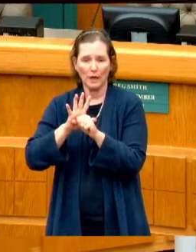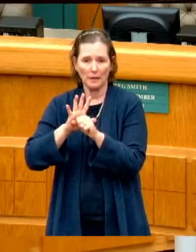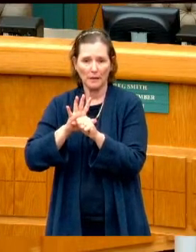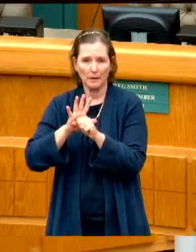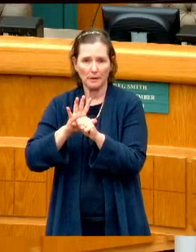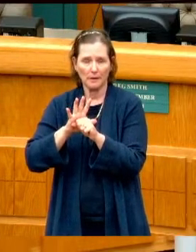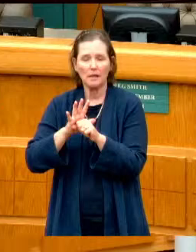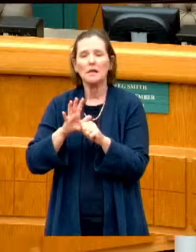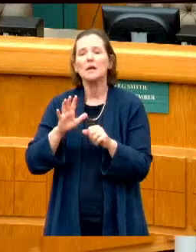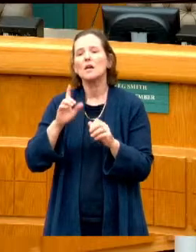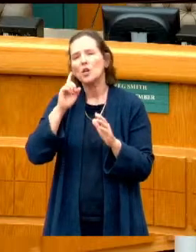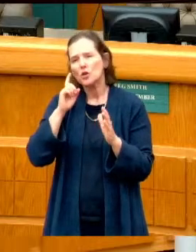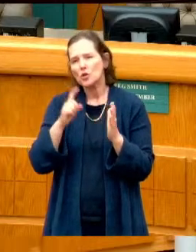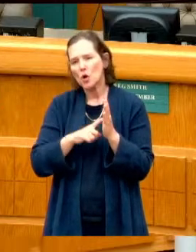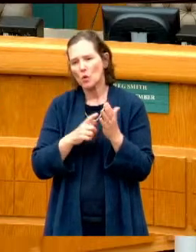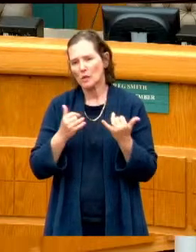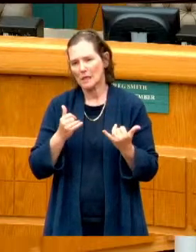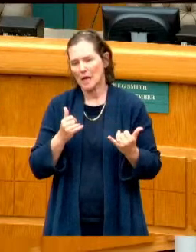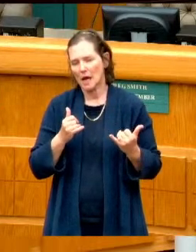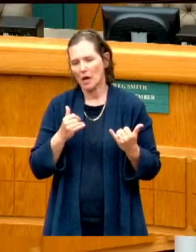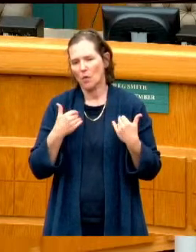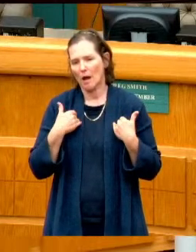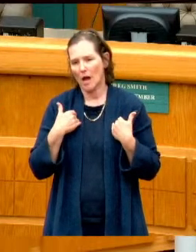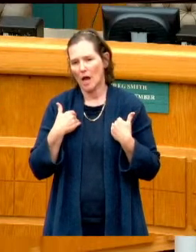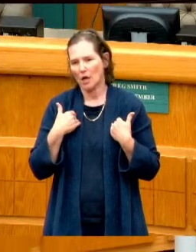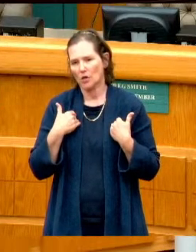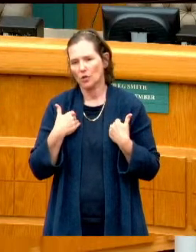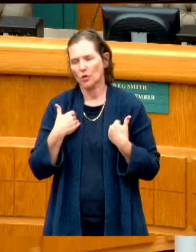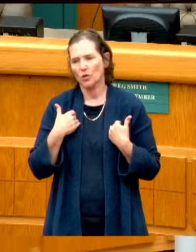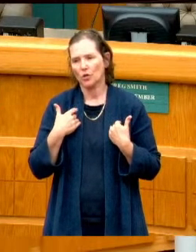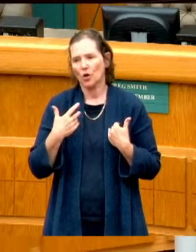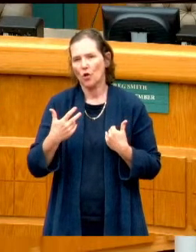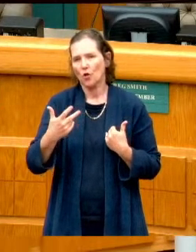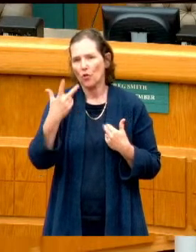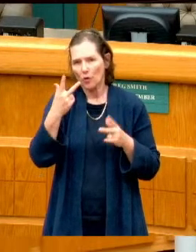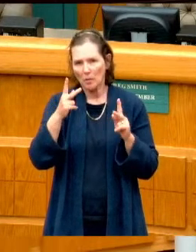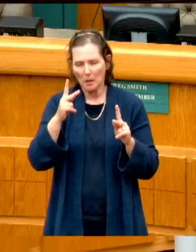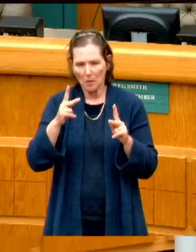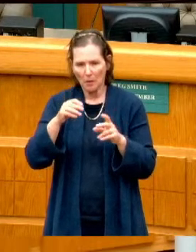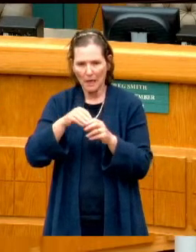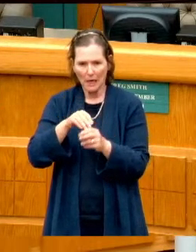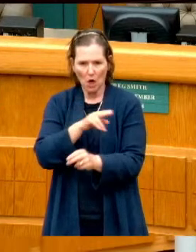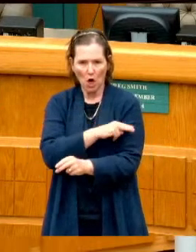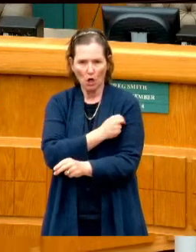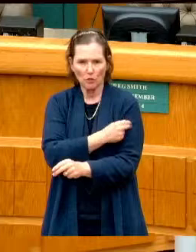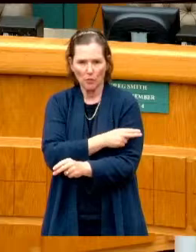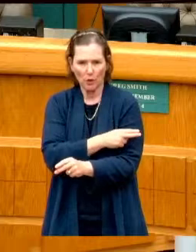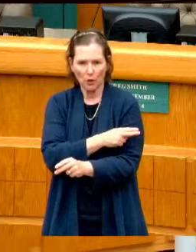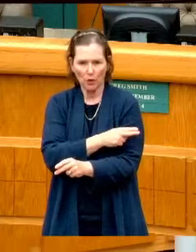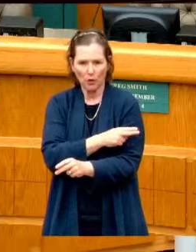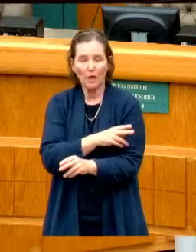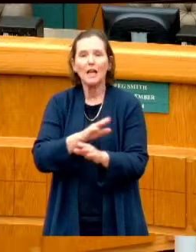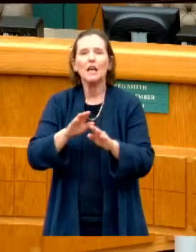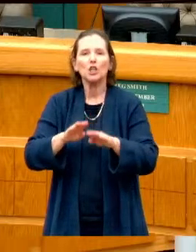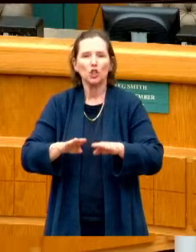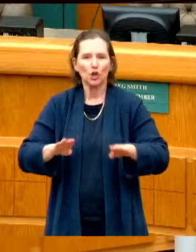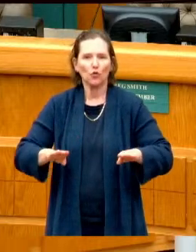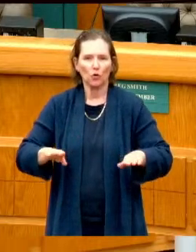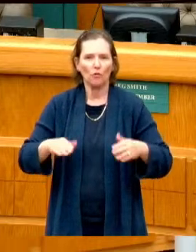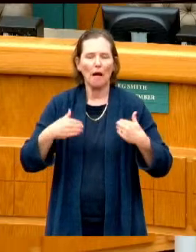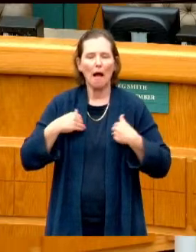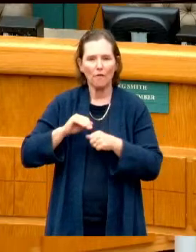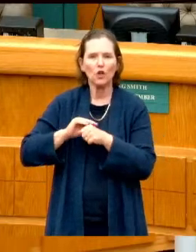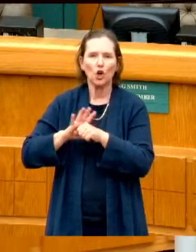notice today was that we did have 3 individuals in the hospital that are children with COVID-19 that are